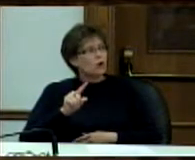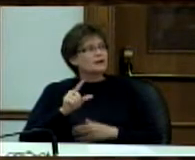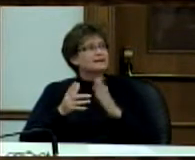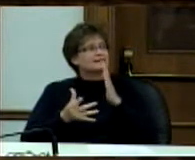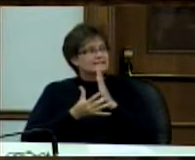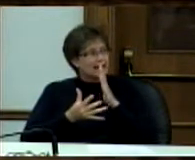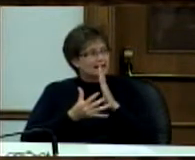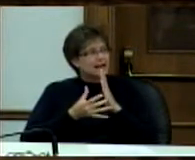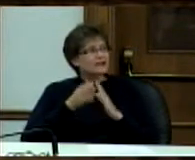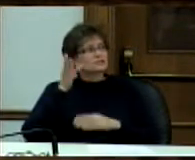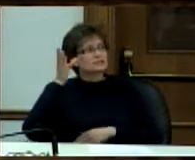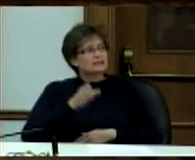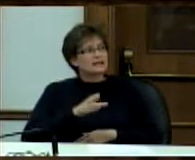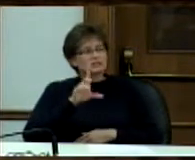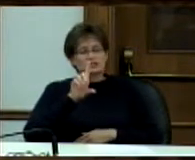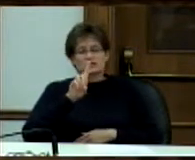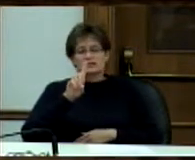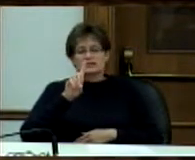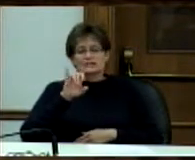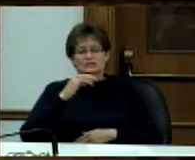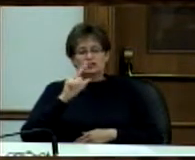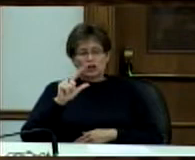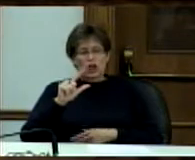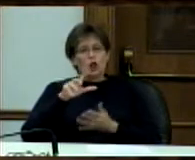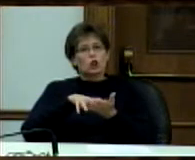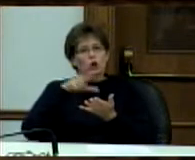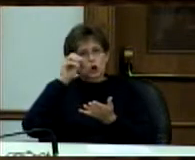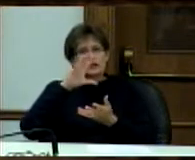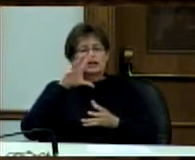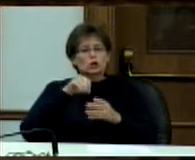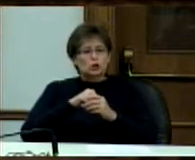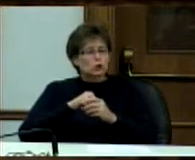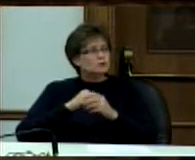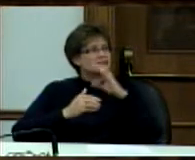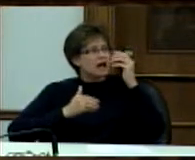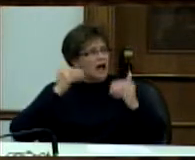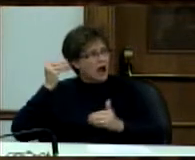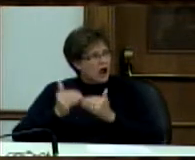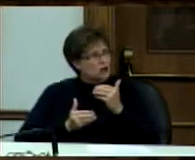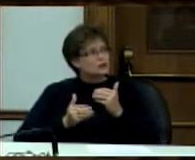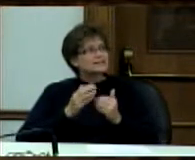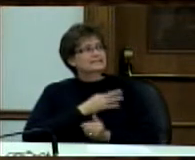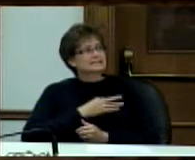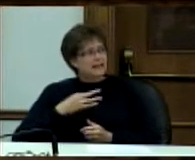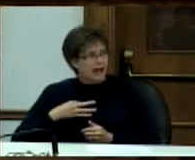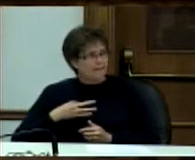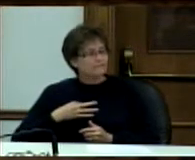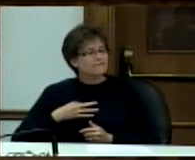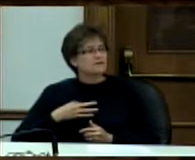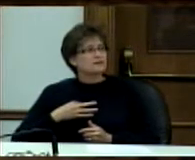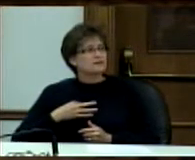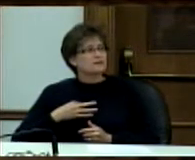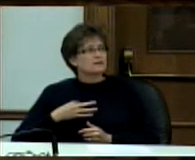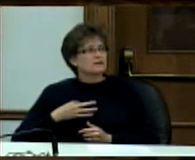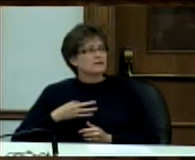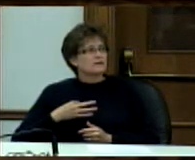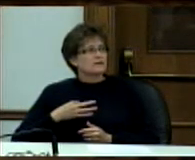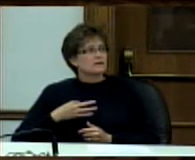a technology/digital learning piece, which includes the hiring of a number of staff,